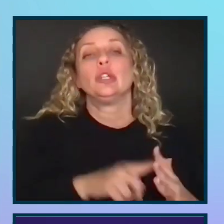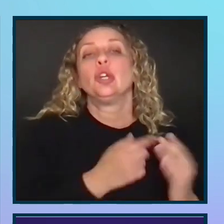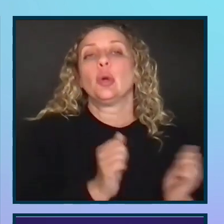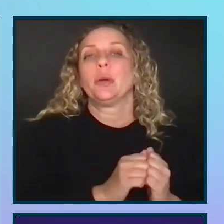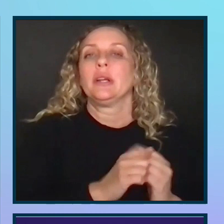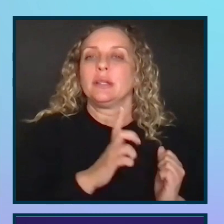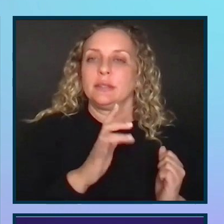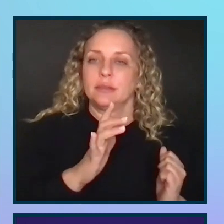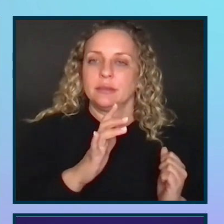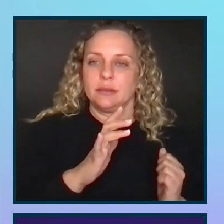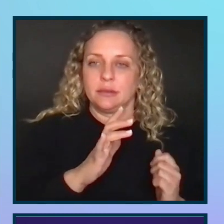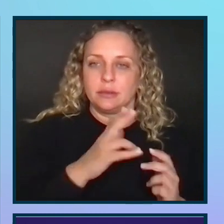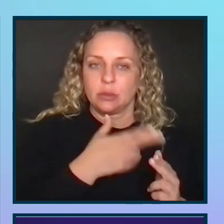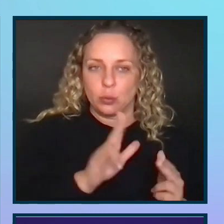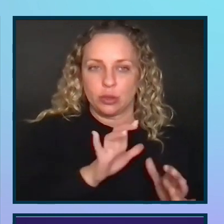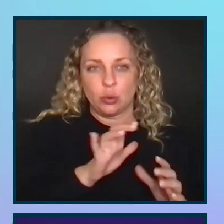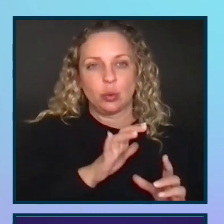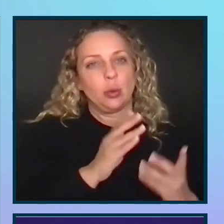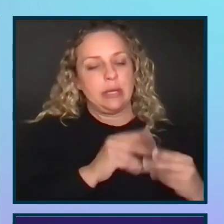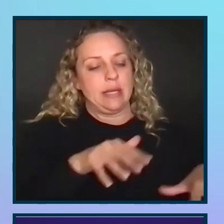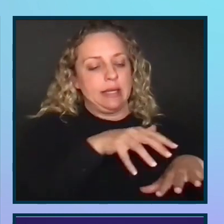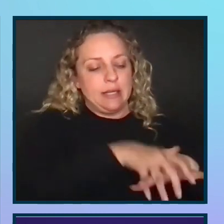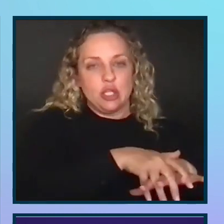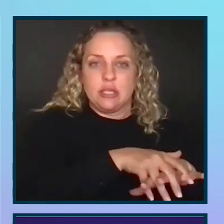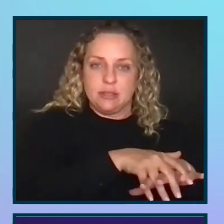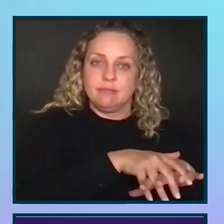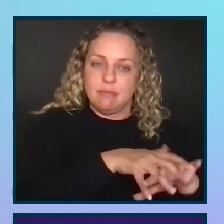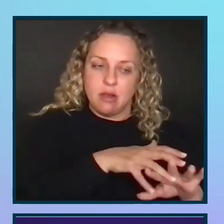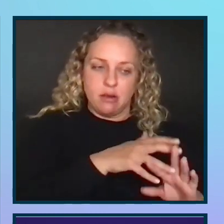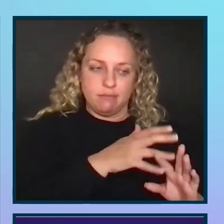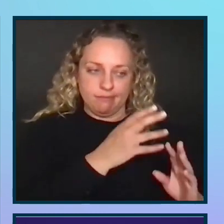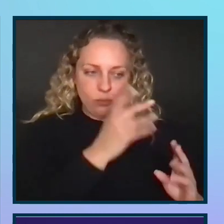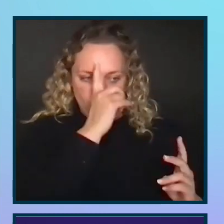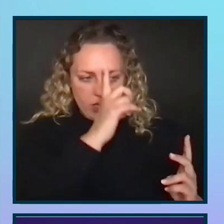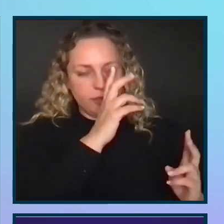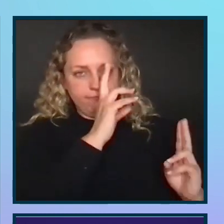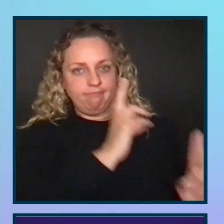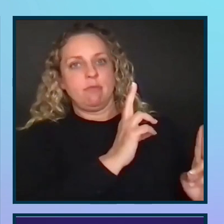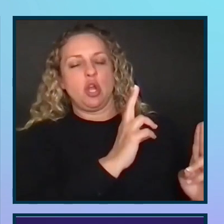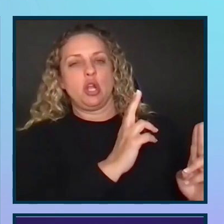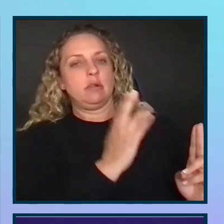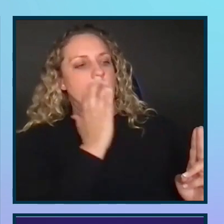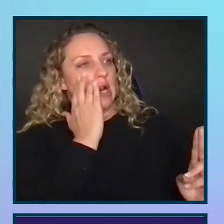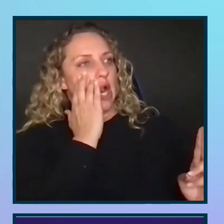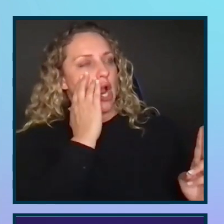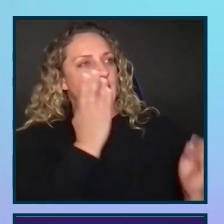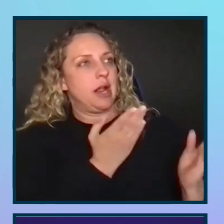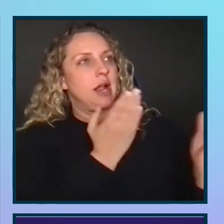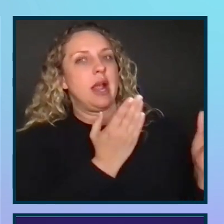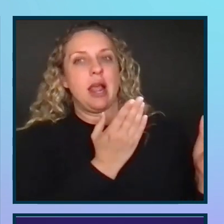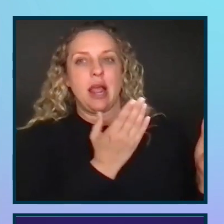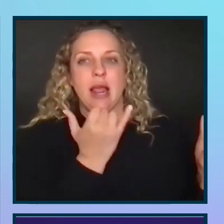and quickly do an Indigenous land acknowledgement. I'd like to take a moment to acknowledge that I am presenting to you today on the